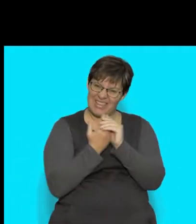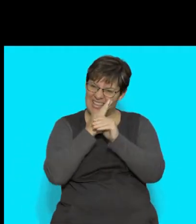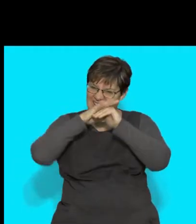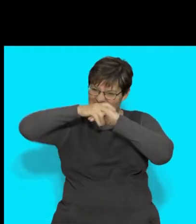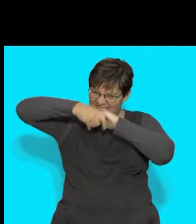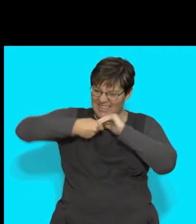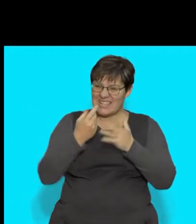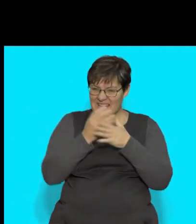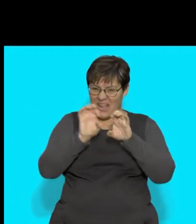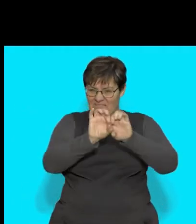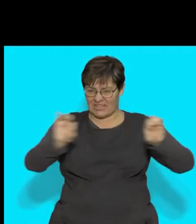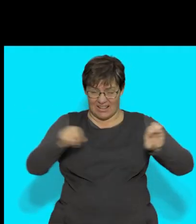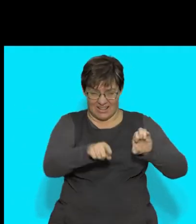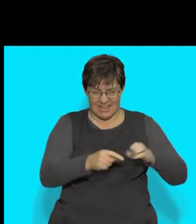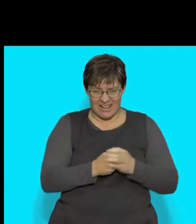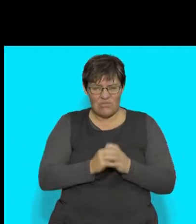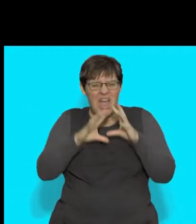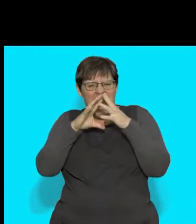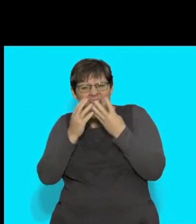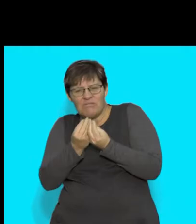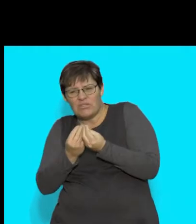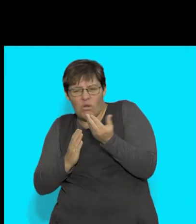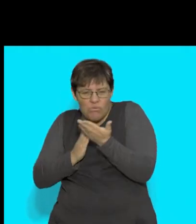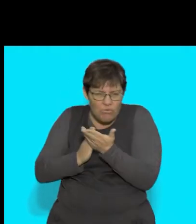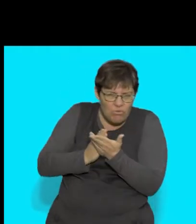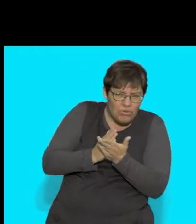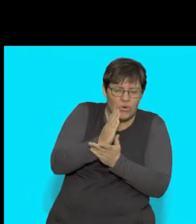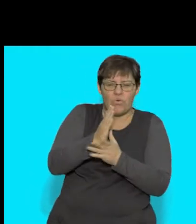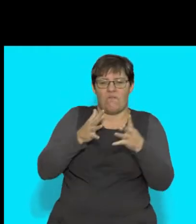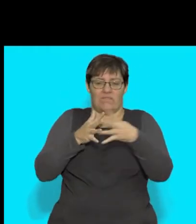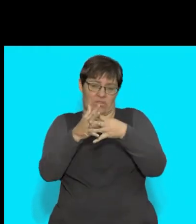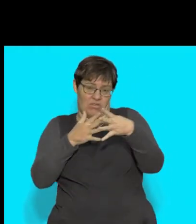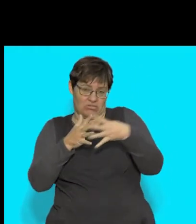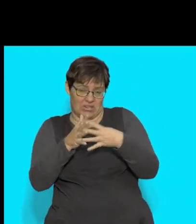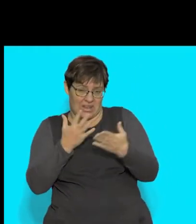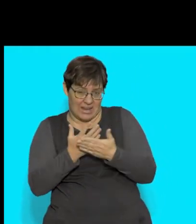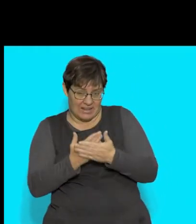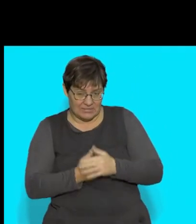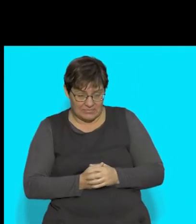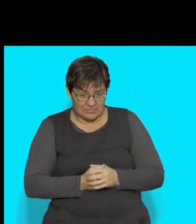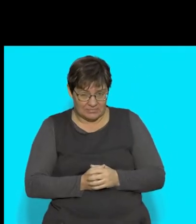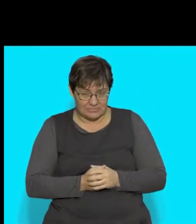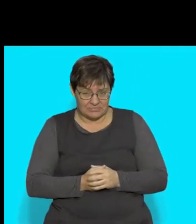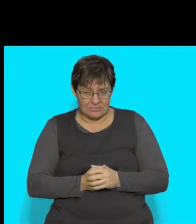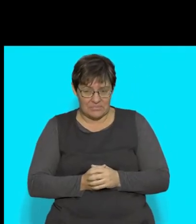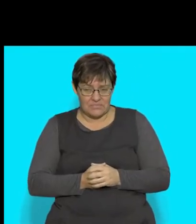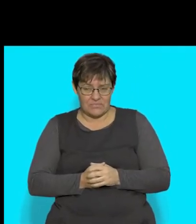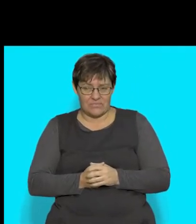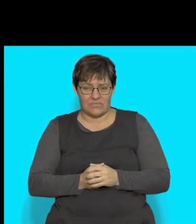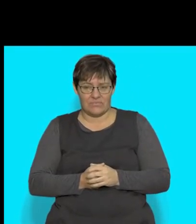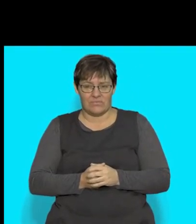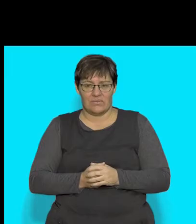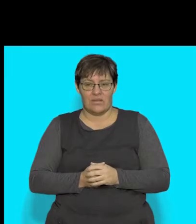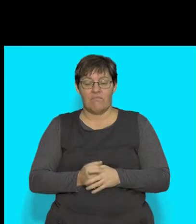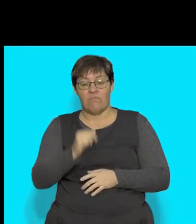here? That here's the blood vessel, right? So everything can go through these filtration slits.